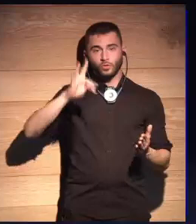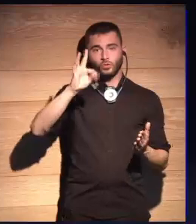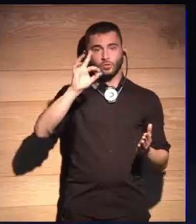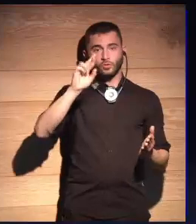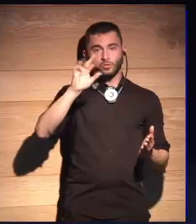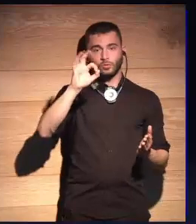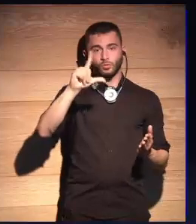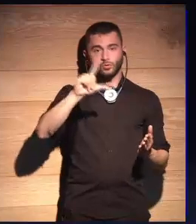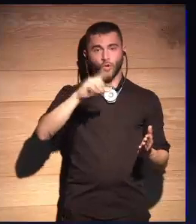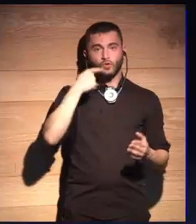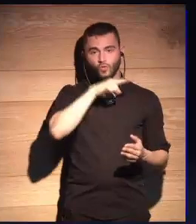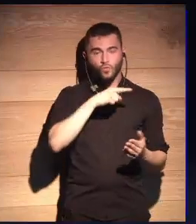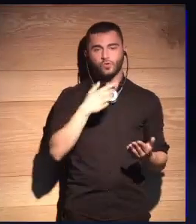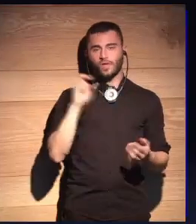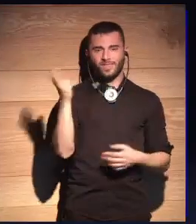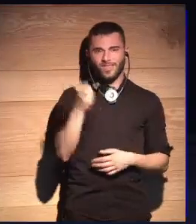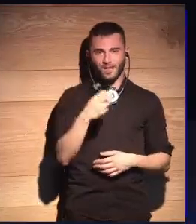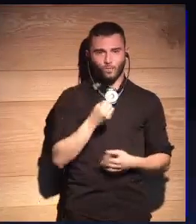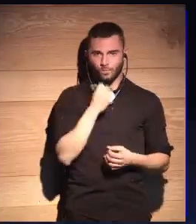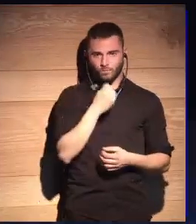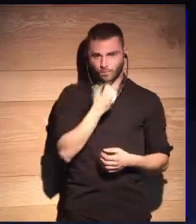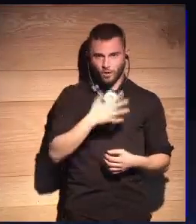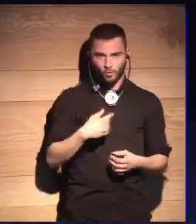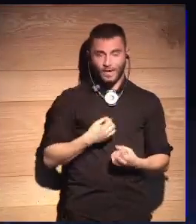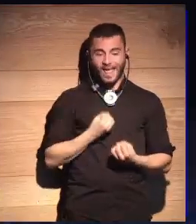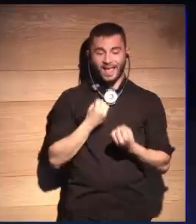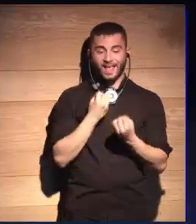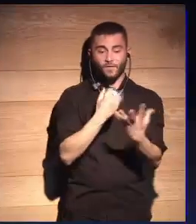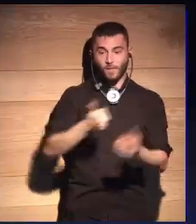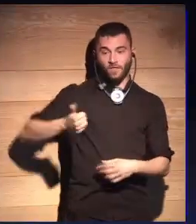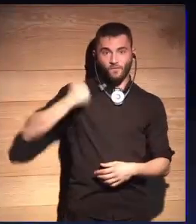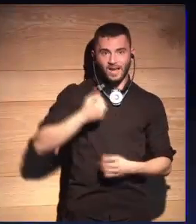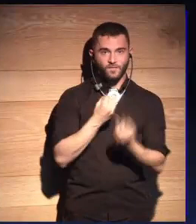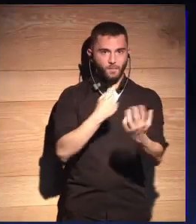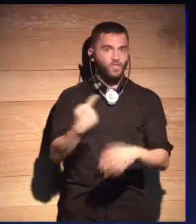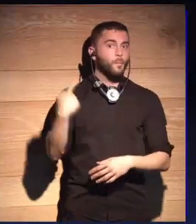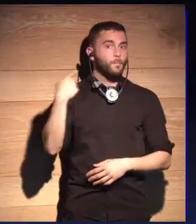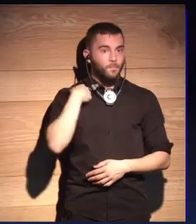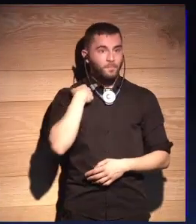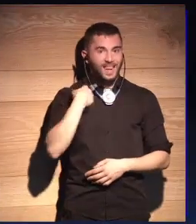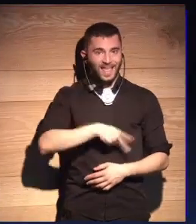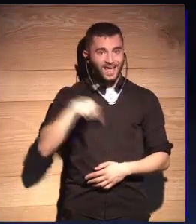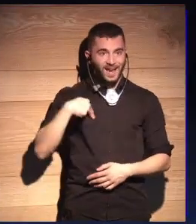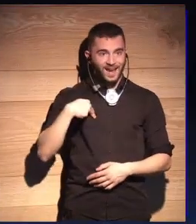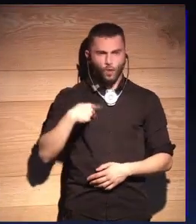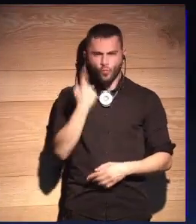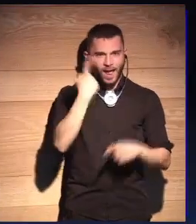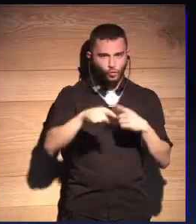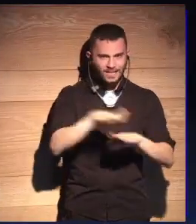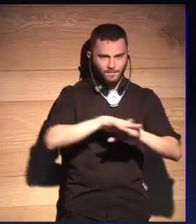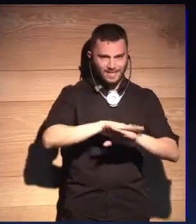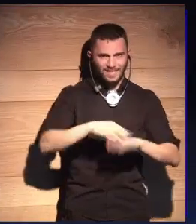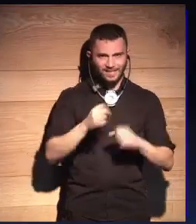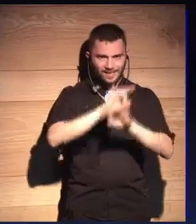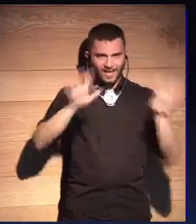the trolls, and we will delve deeper into that, because of course there is a very interesting part in the book about that. But just to lay